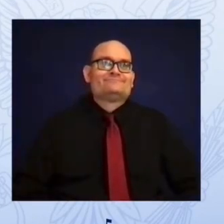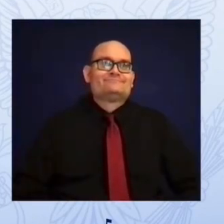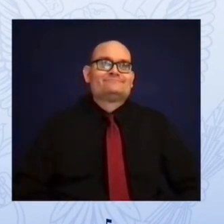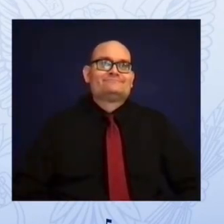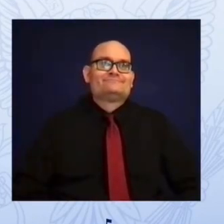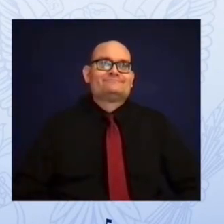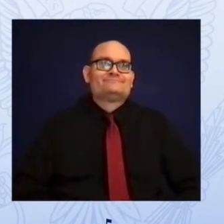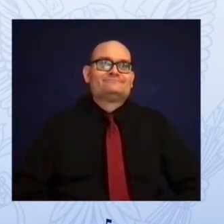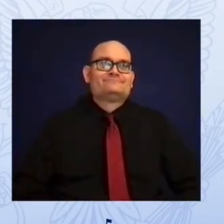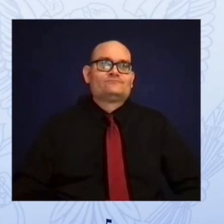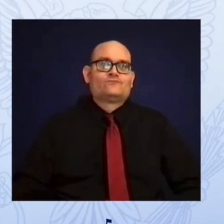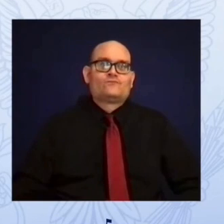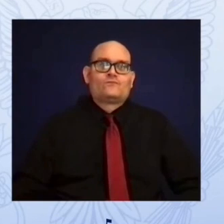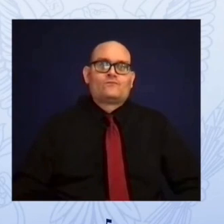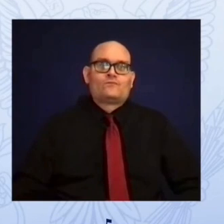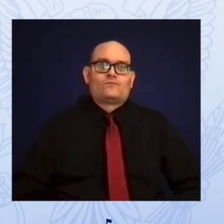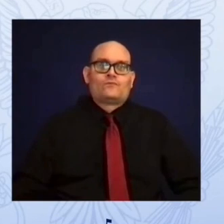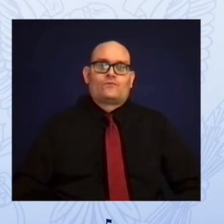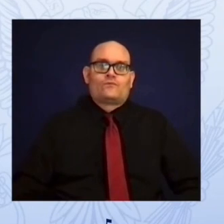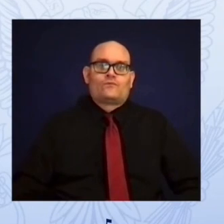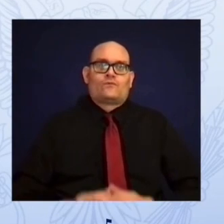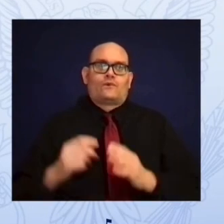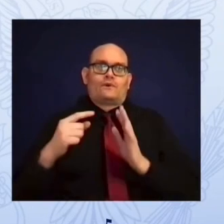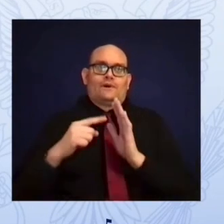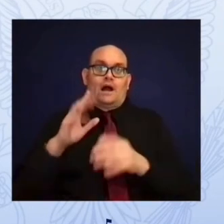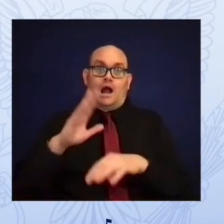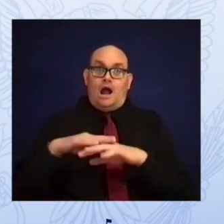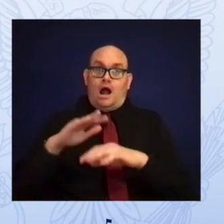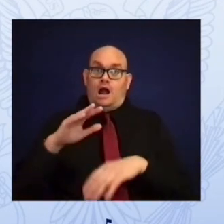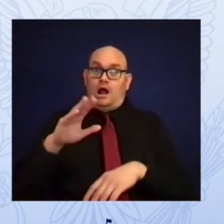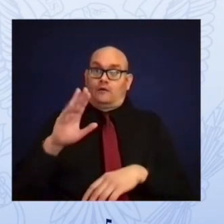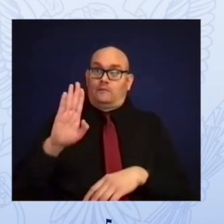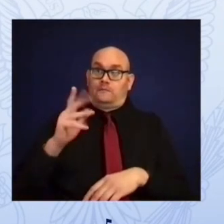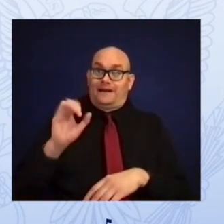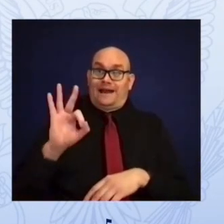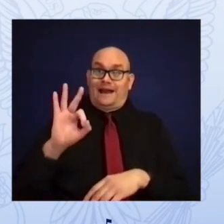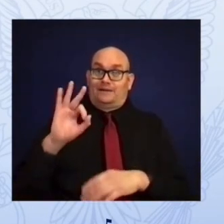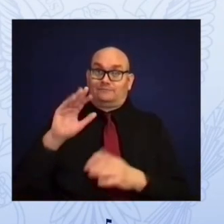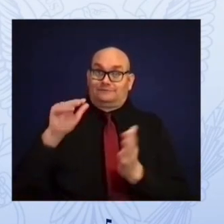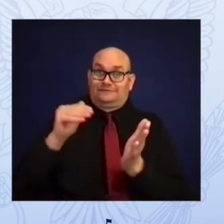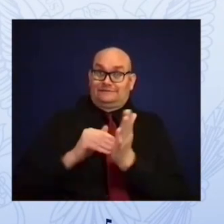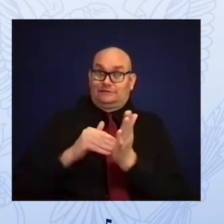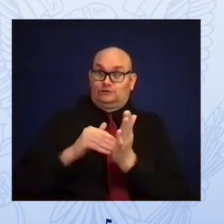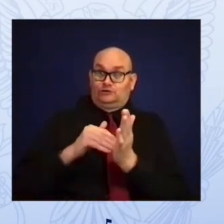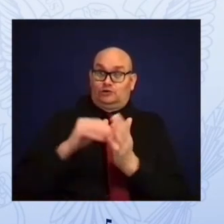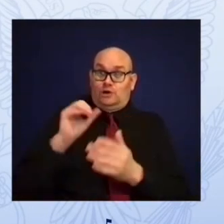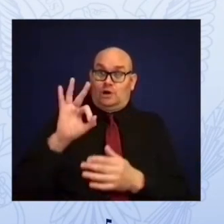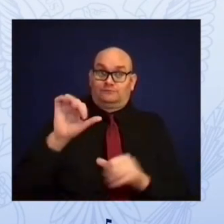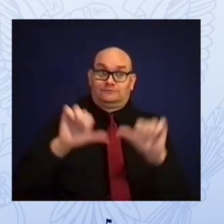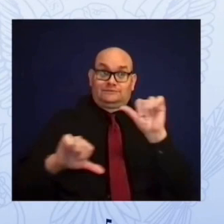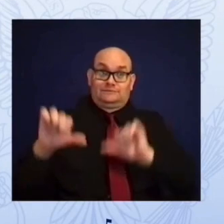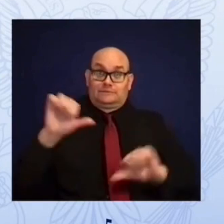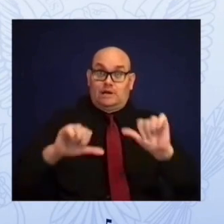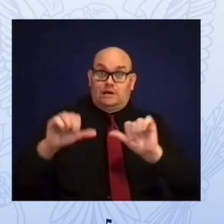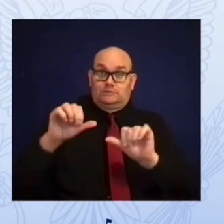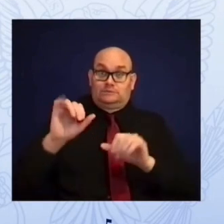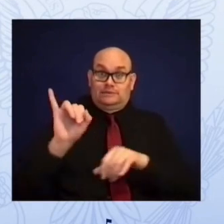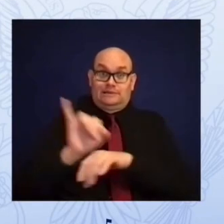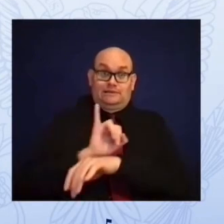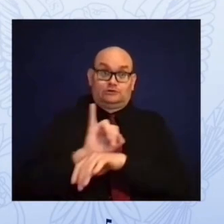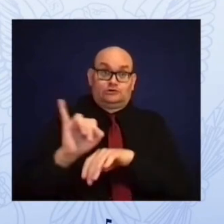Accepting on behalf of the Center of Science and Industry, President and CEO, Dr. Frederick Bertley and Gitanjali Rao.